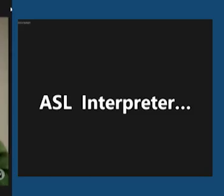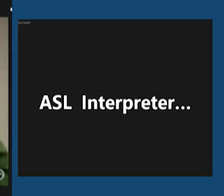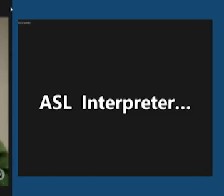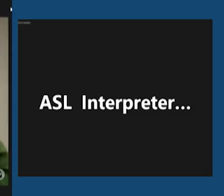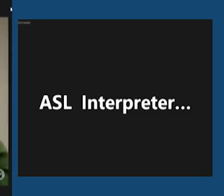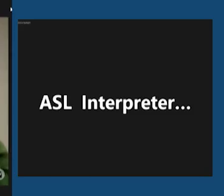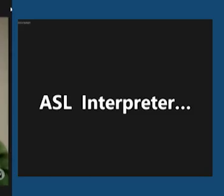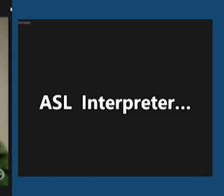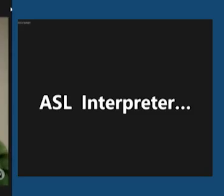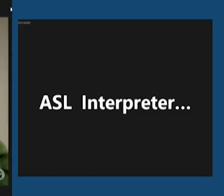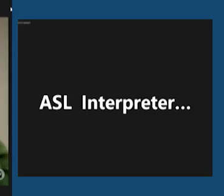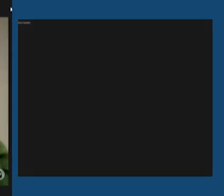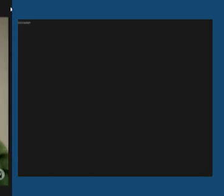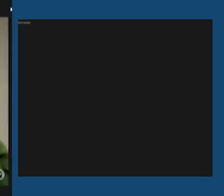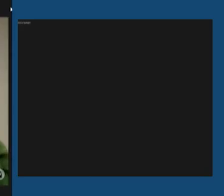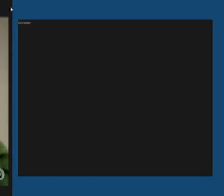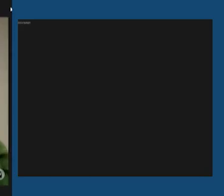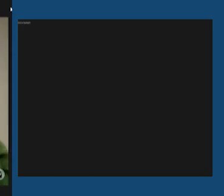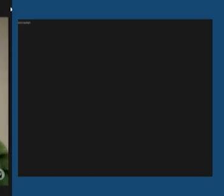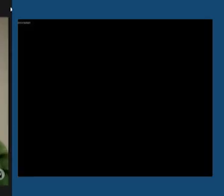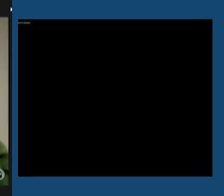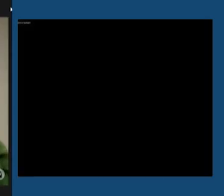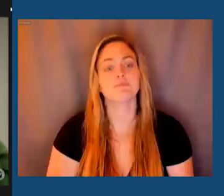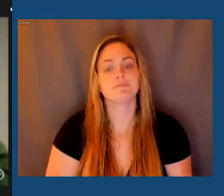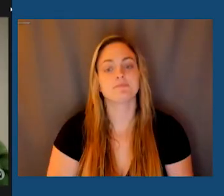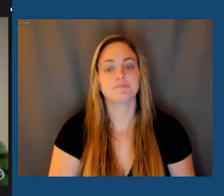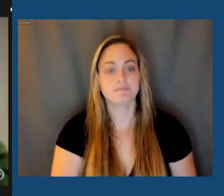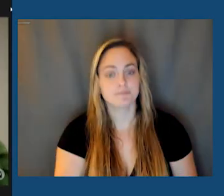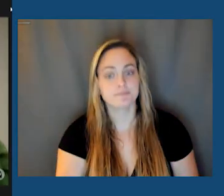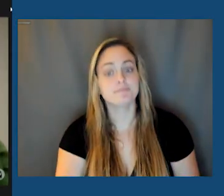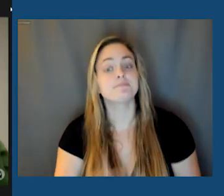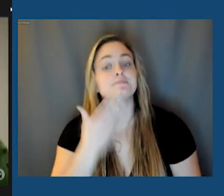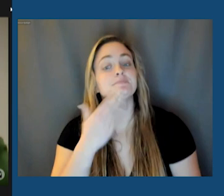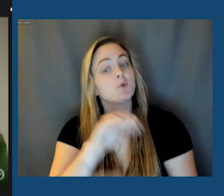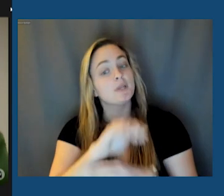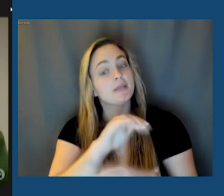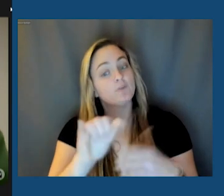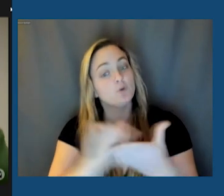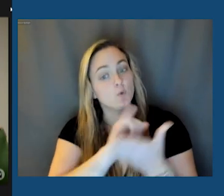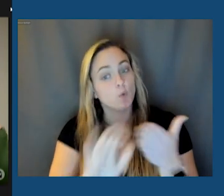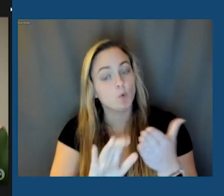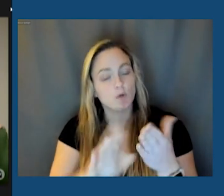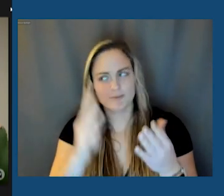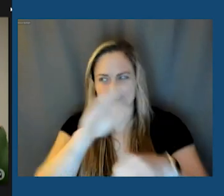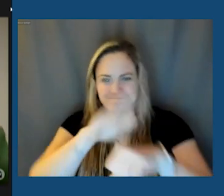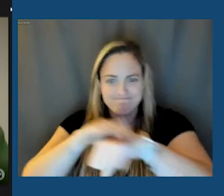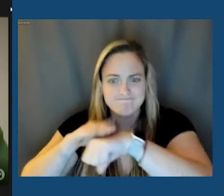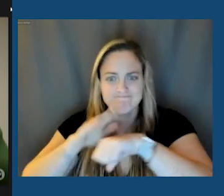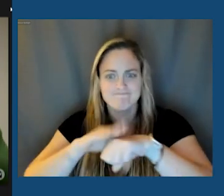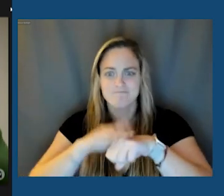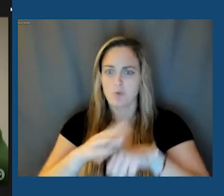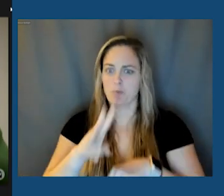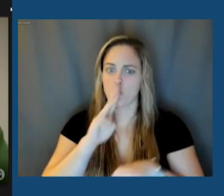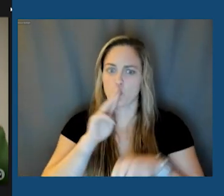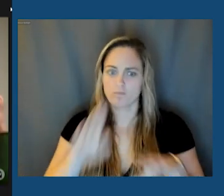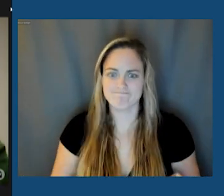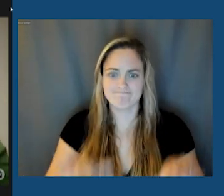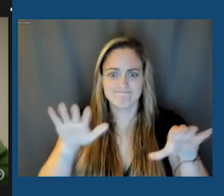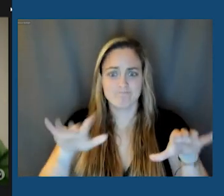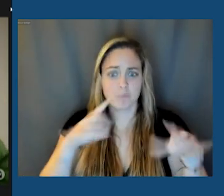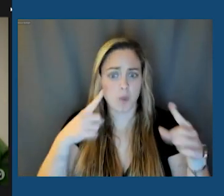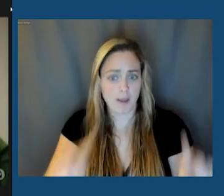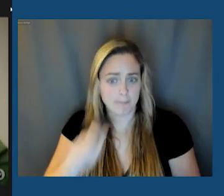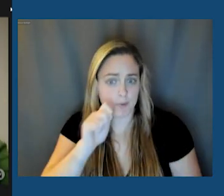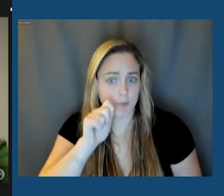Good evening, New Yorkers. I'm here to warn you about a significant flooding event that will hit our state tomorrow. The risk is significant. Parts